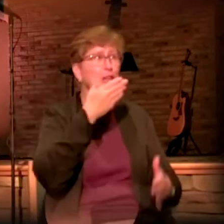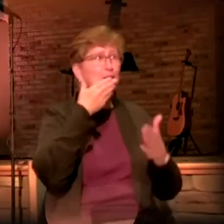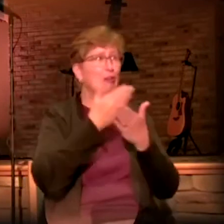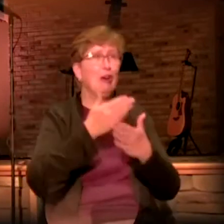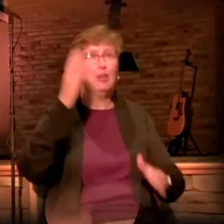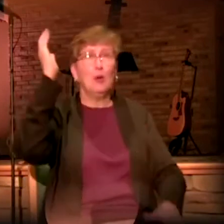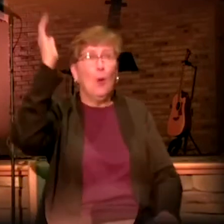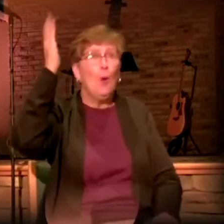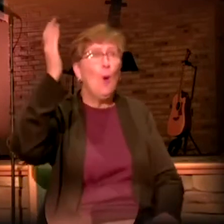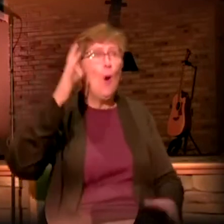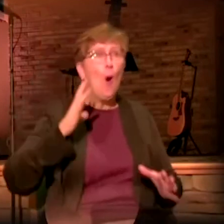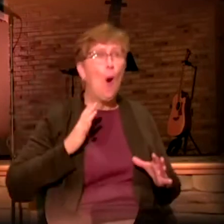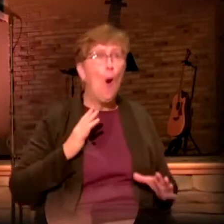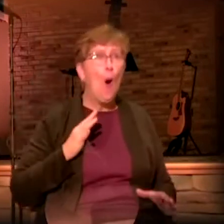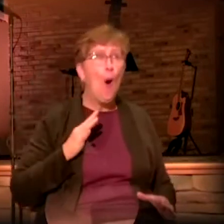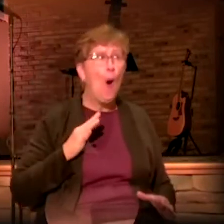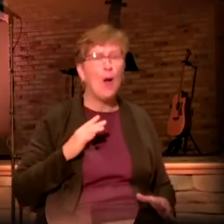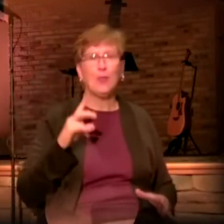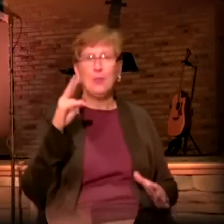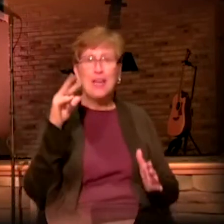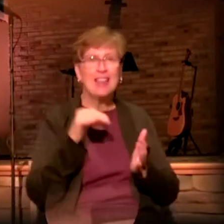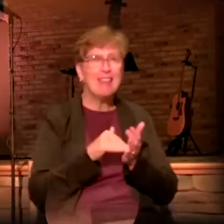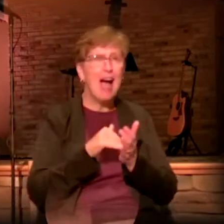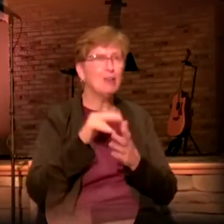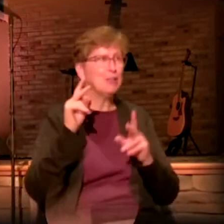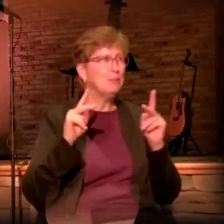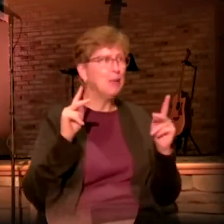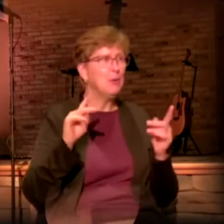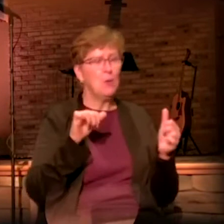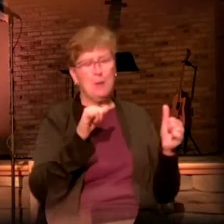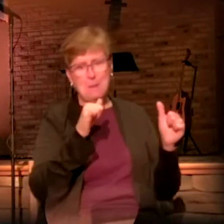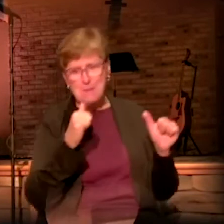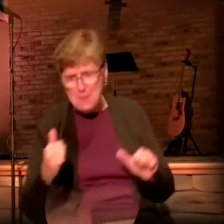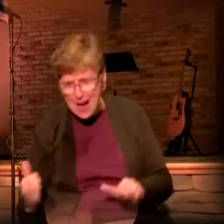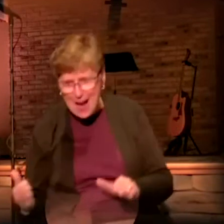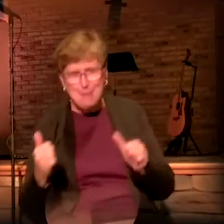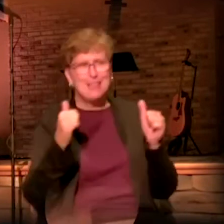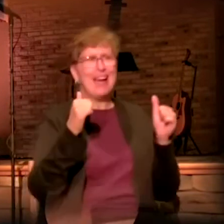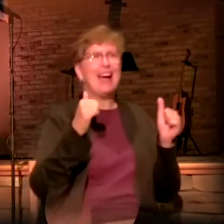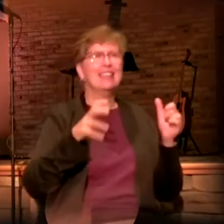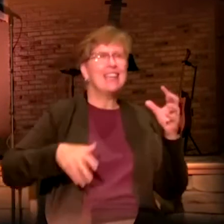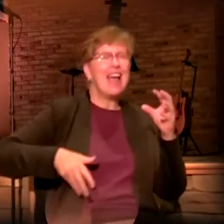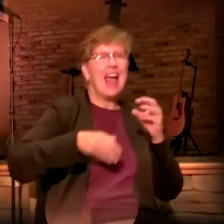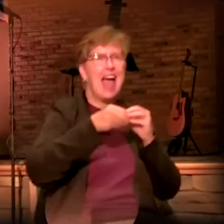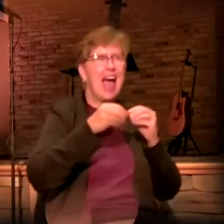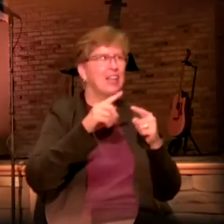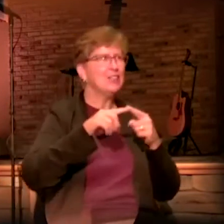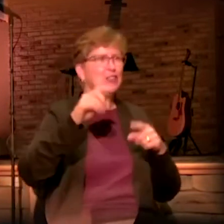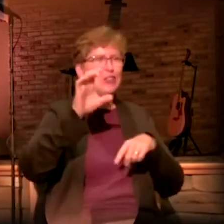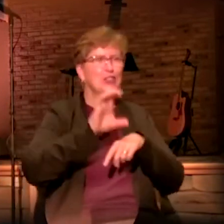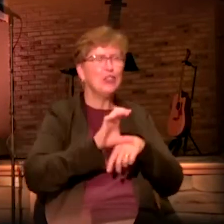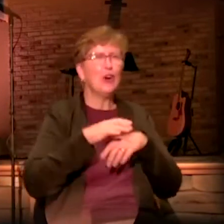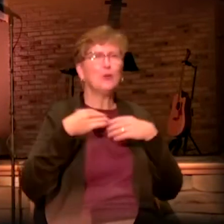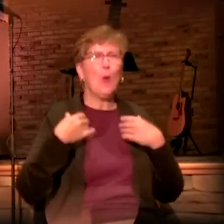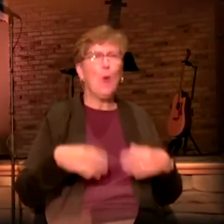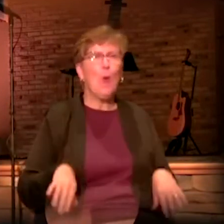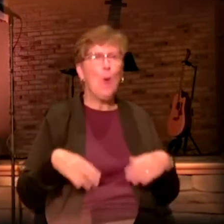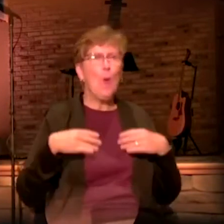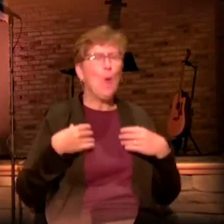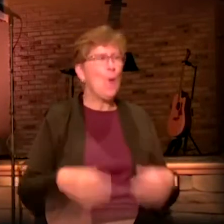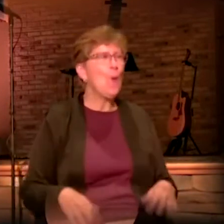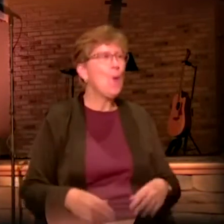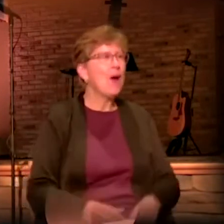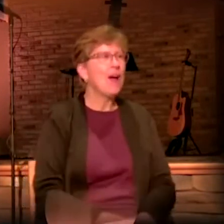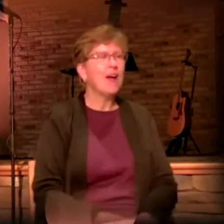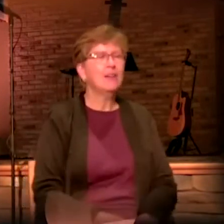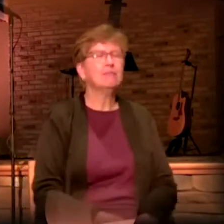says 3,000 people were baptized and they were added to the church. Amazing. Now, in